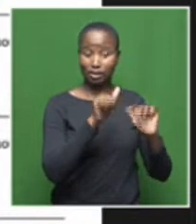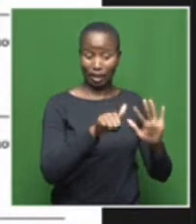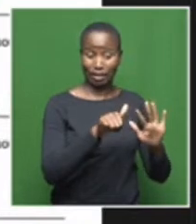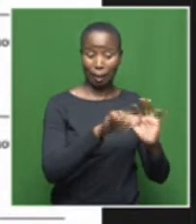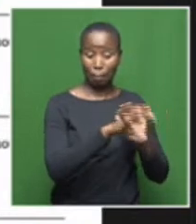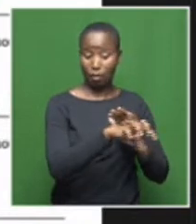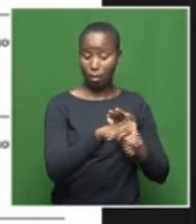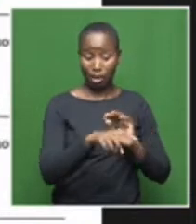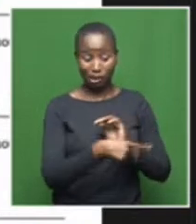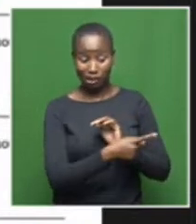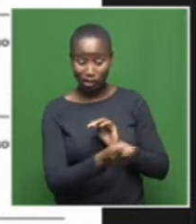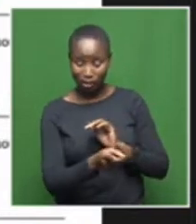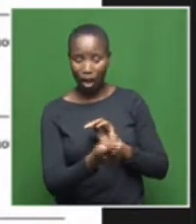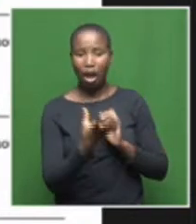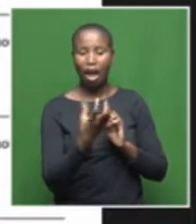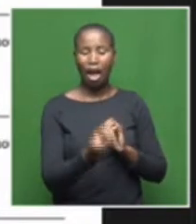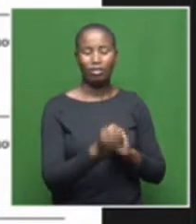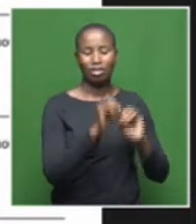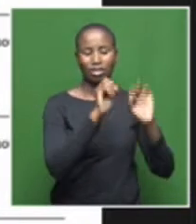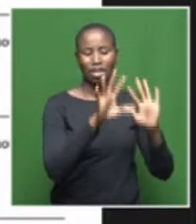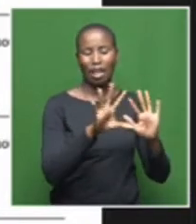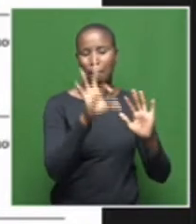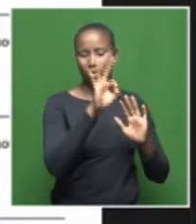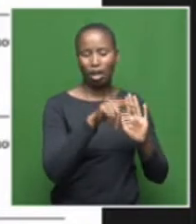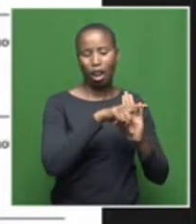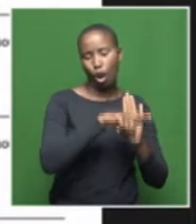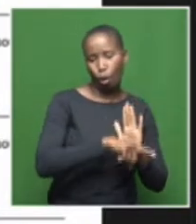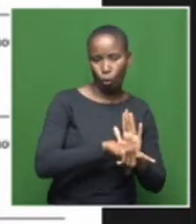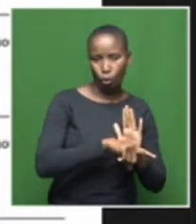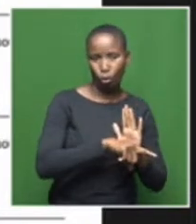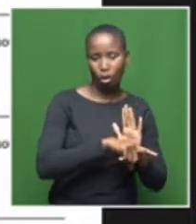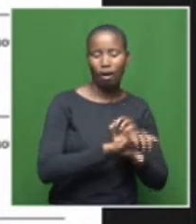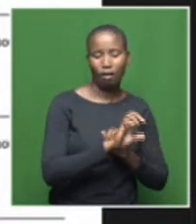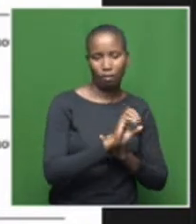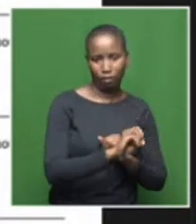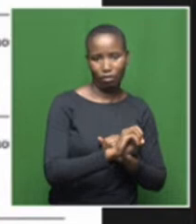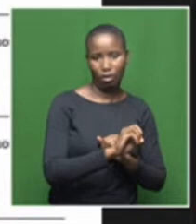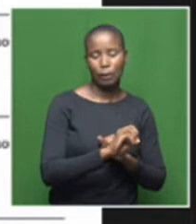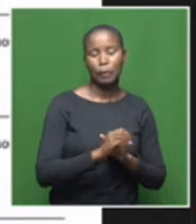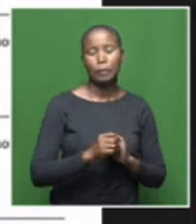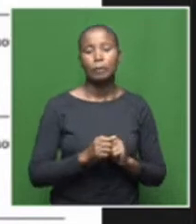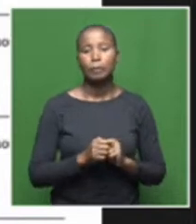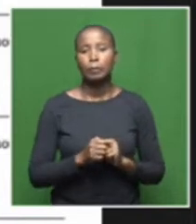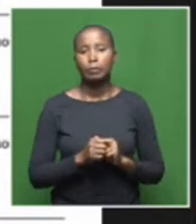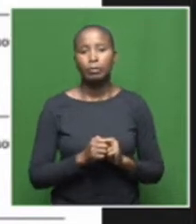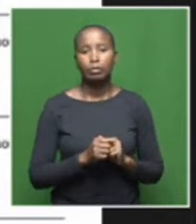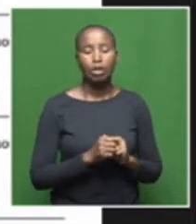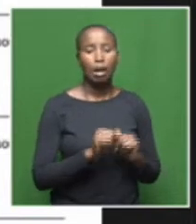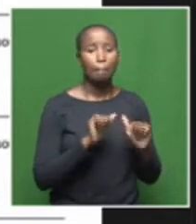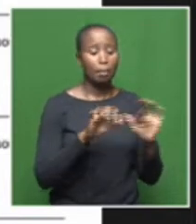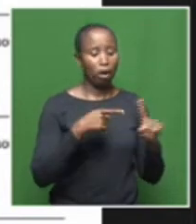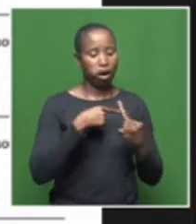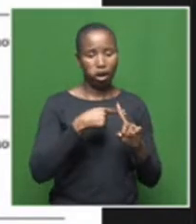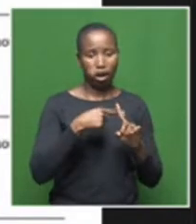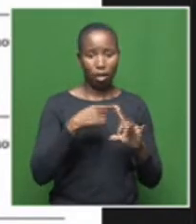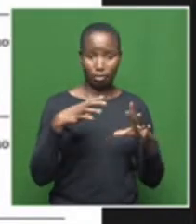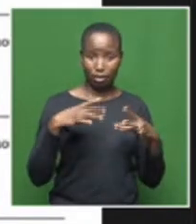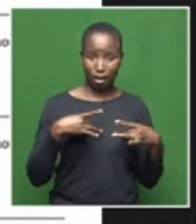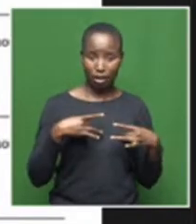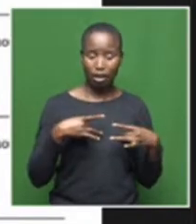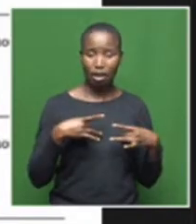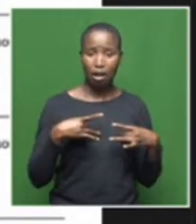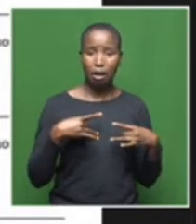were having a less than 10% positivity rate. The percentage positive was